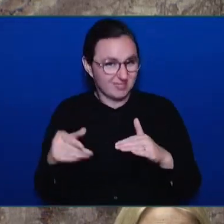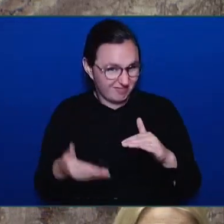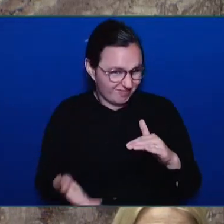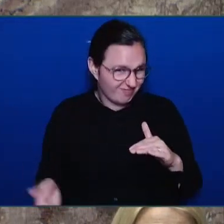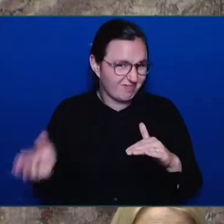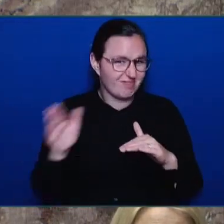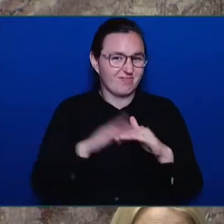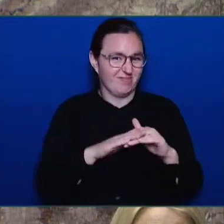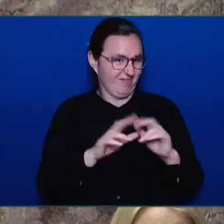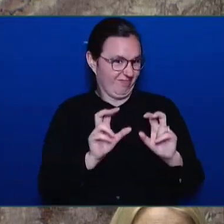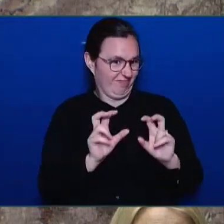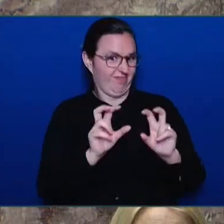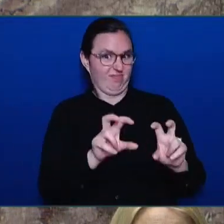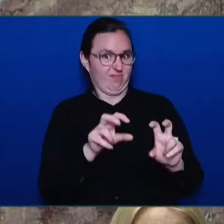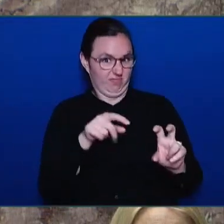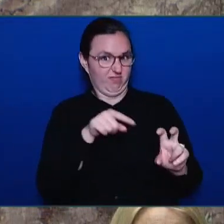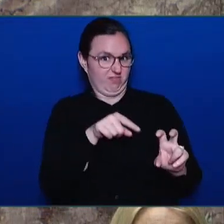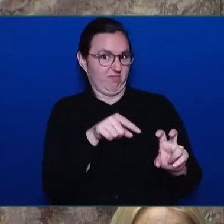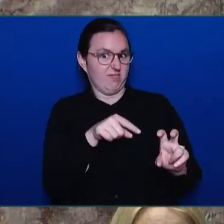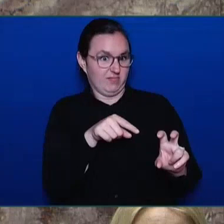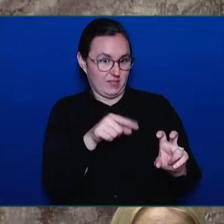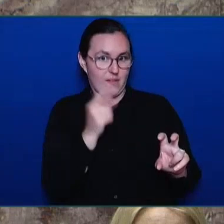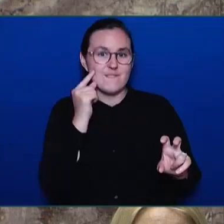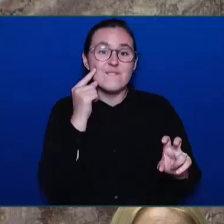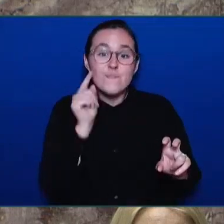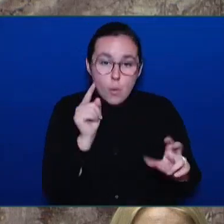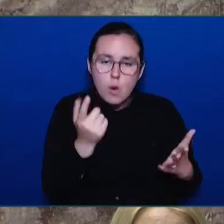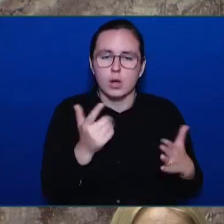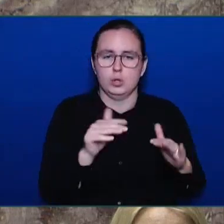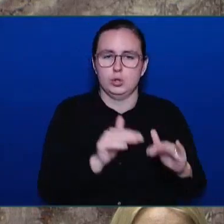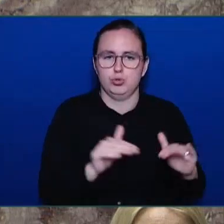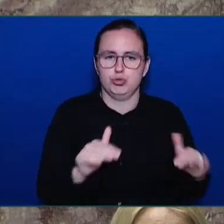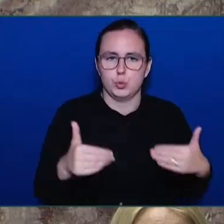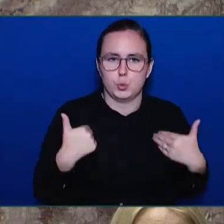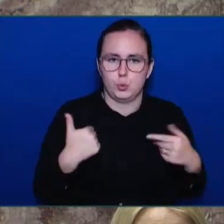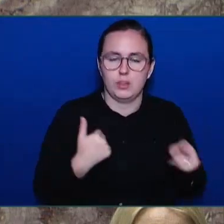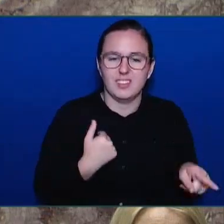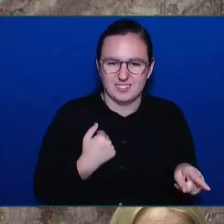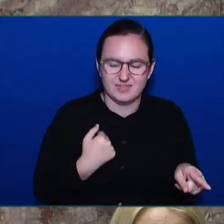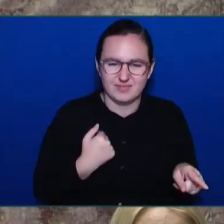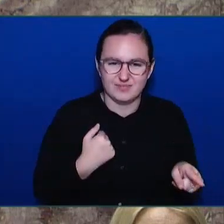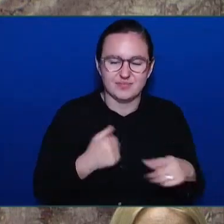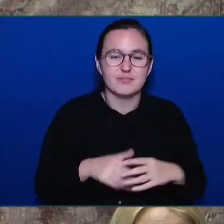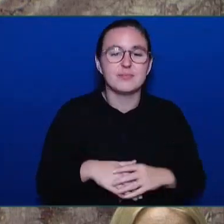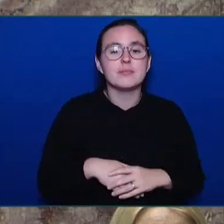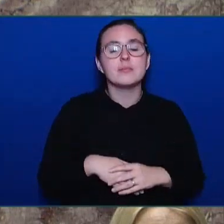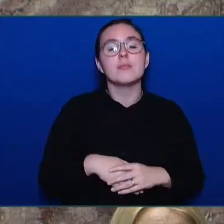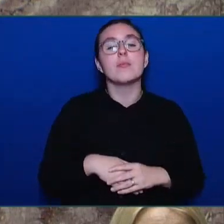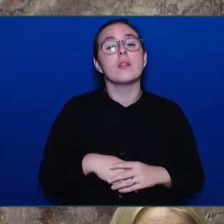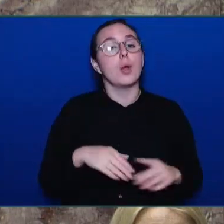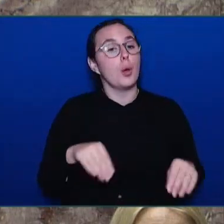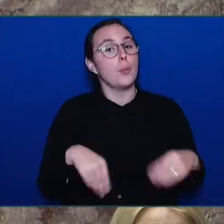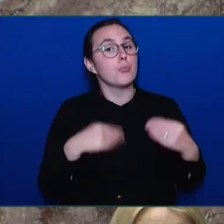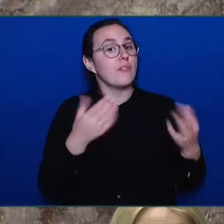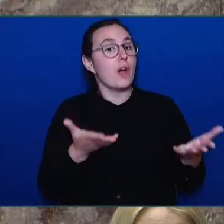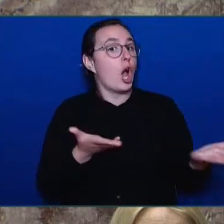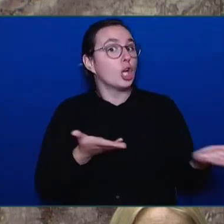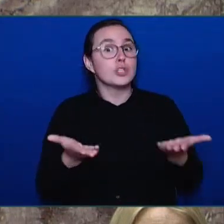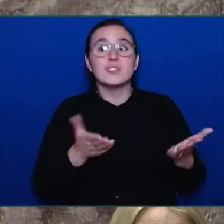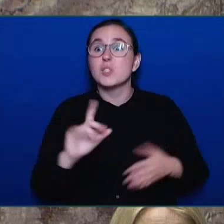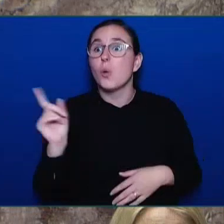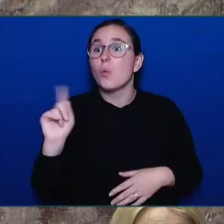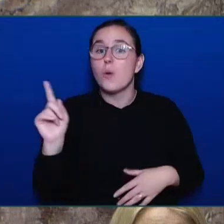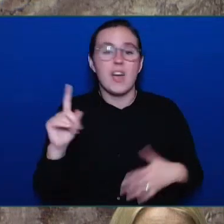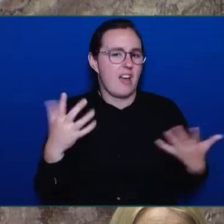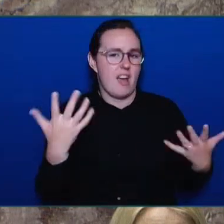throughout multiple agencies so that we can wrap care around kids. Those are providing important